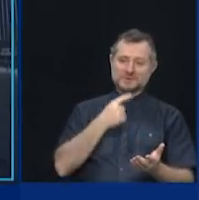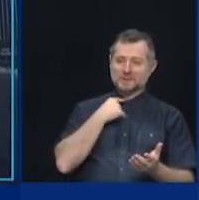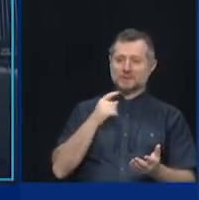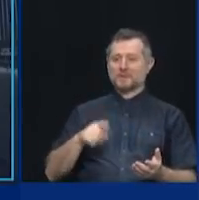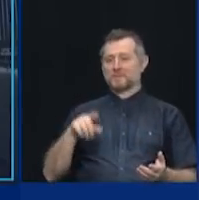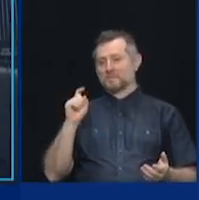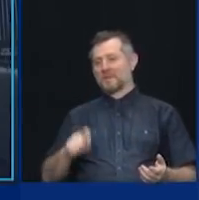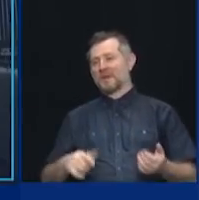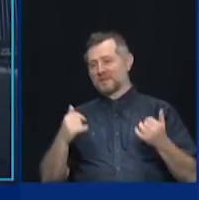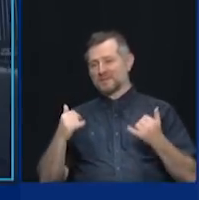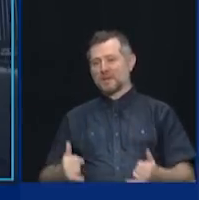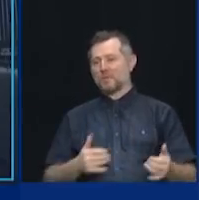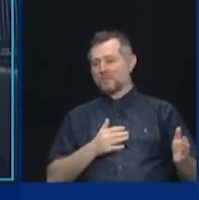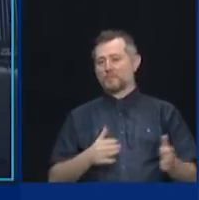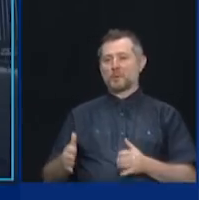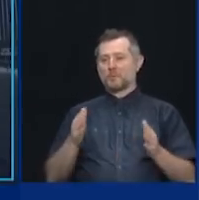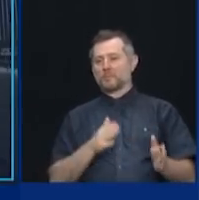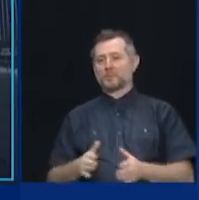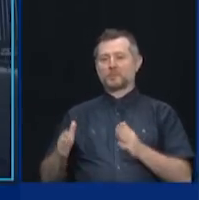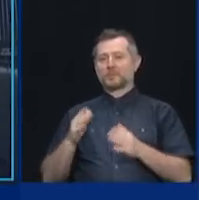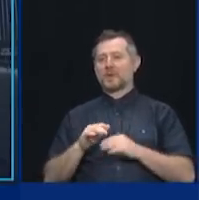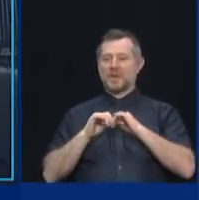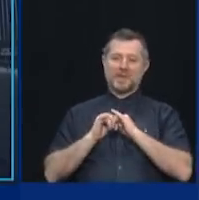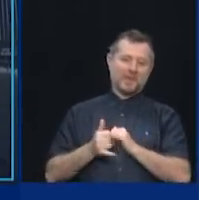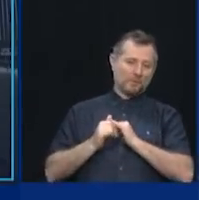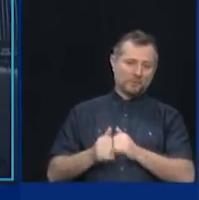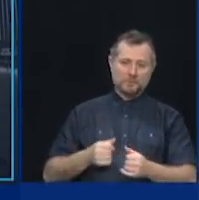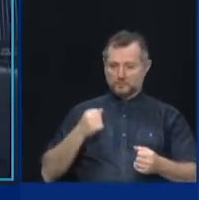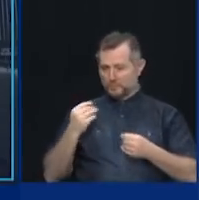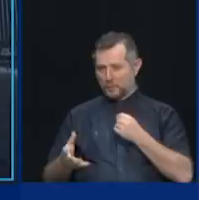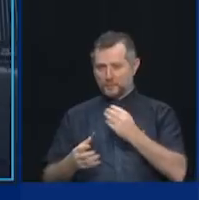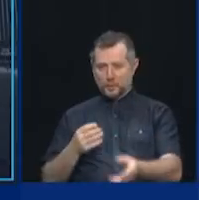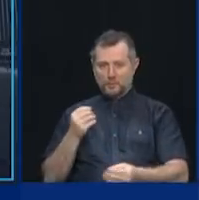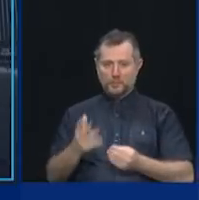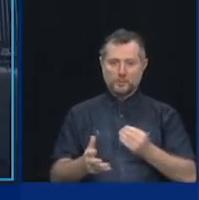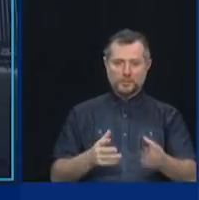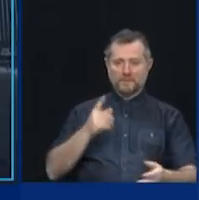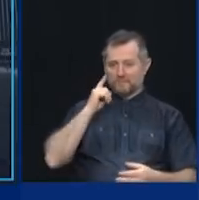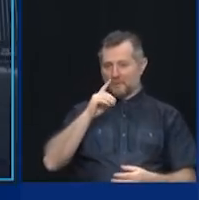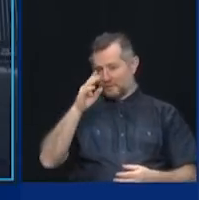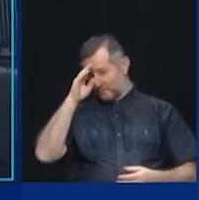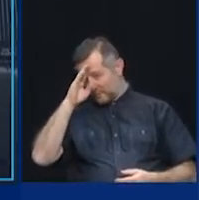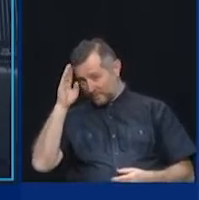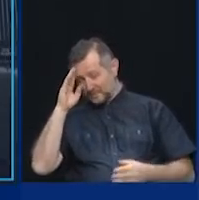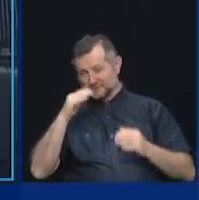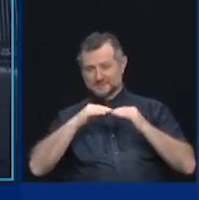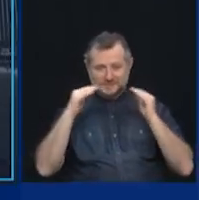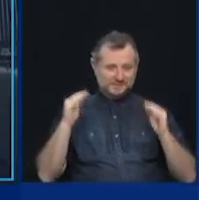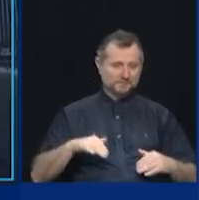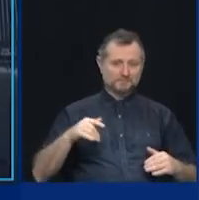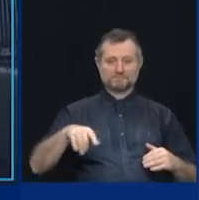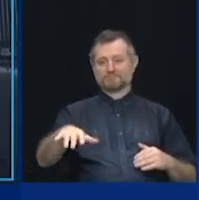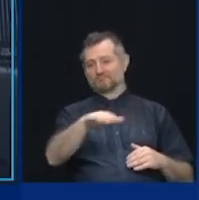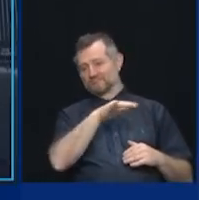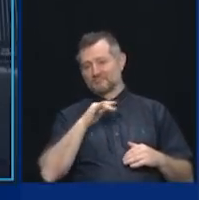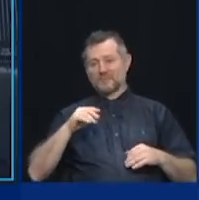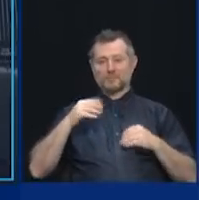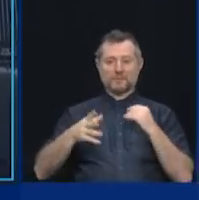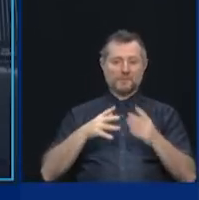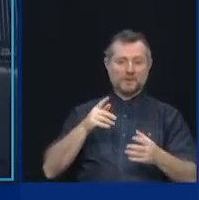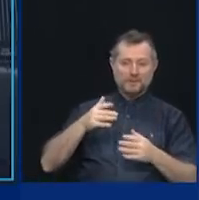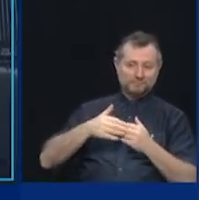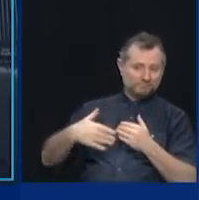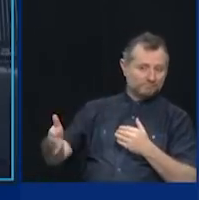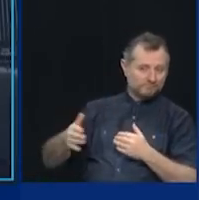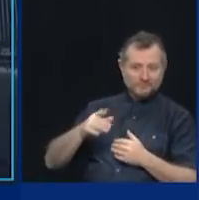for how to provide for a health care system going forward. Put everyone at the